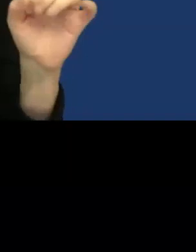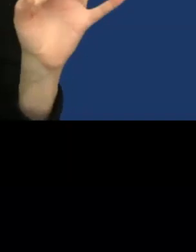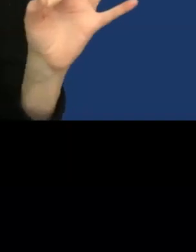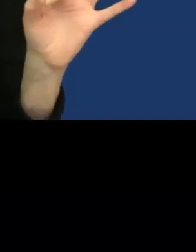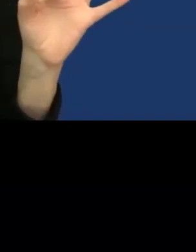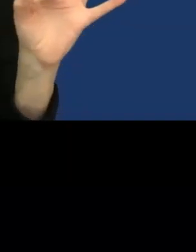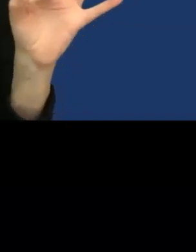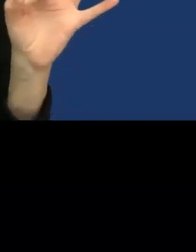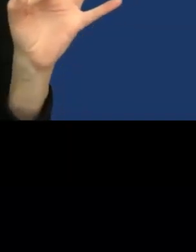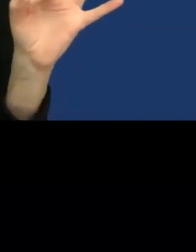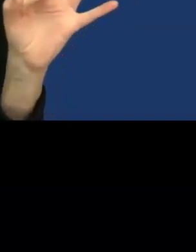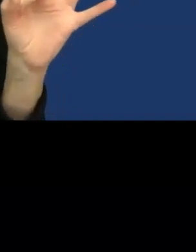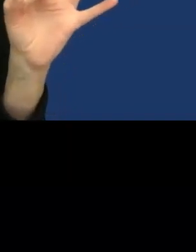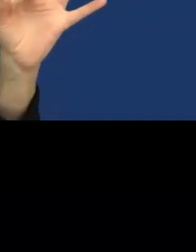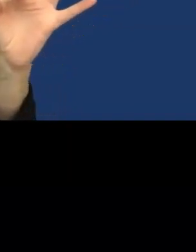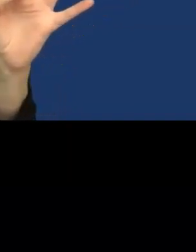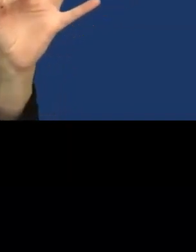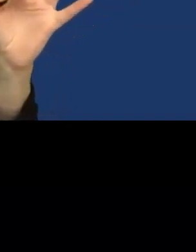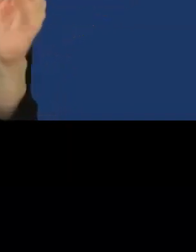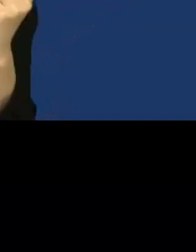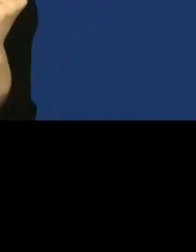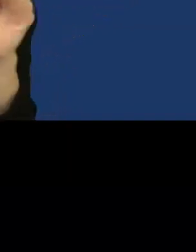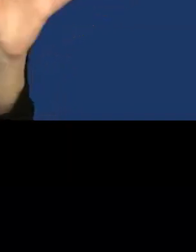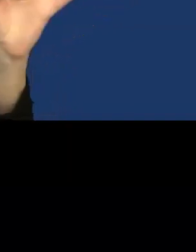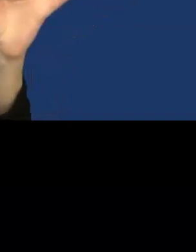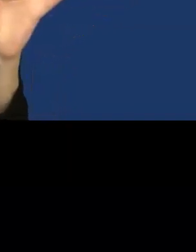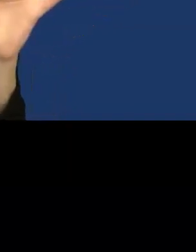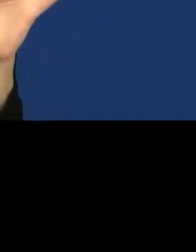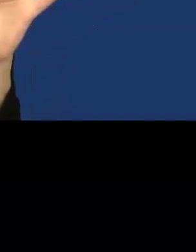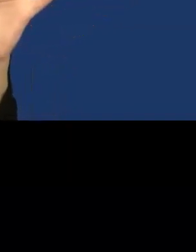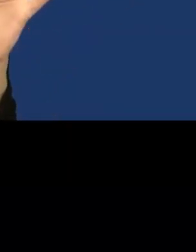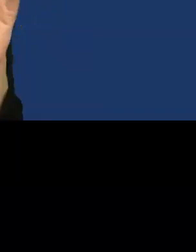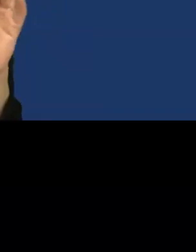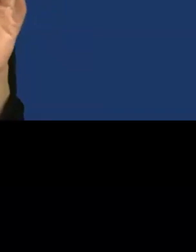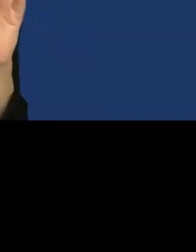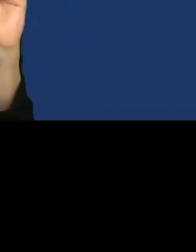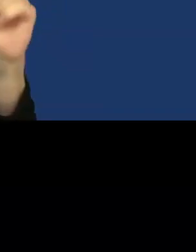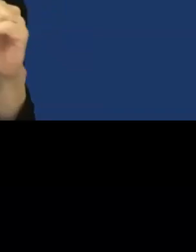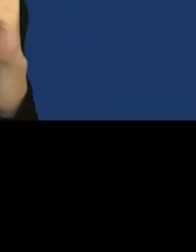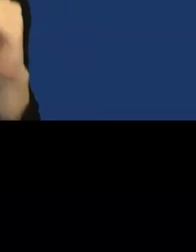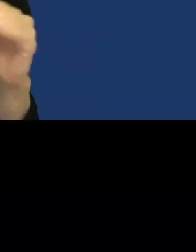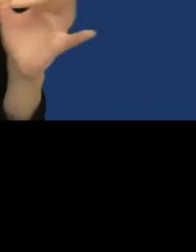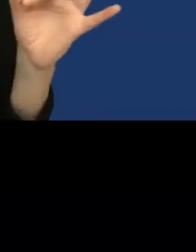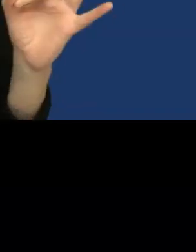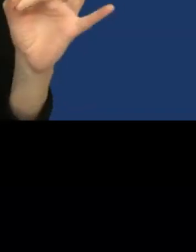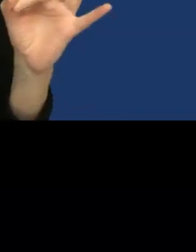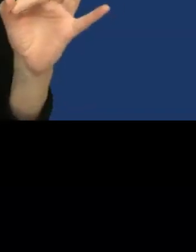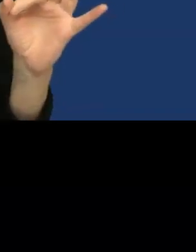smoother. So yes, it helps to have more vibration motors, but there is a limit. So